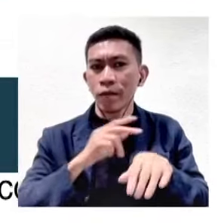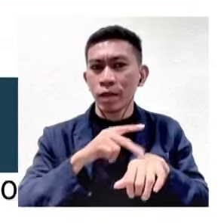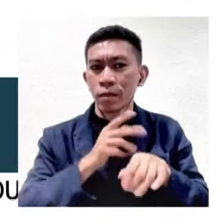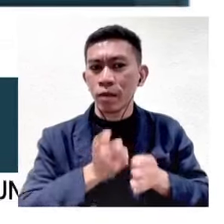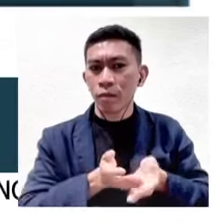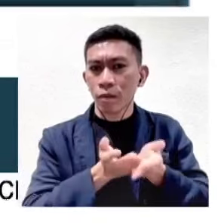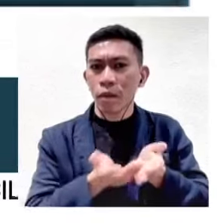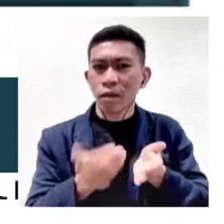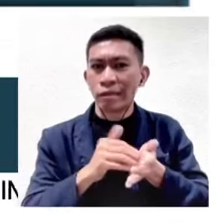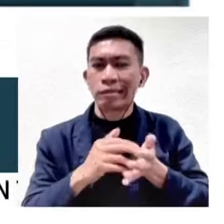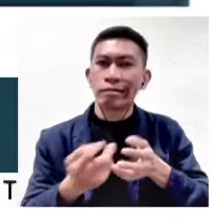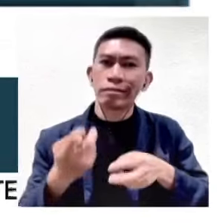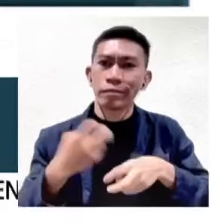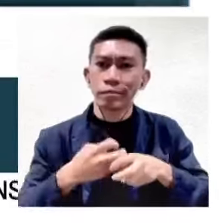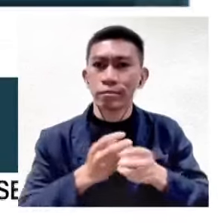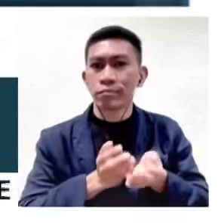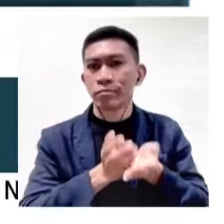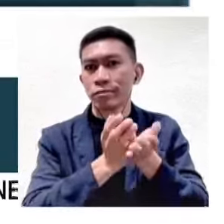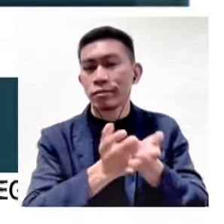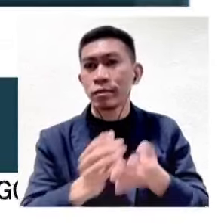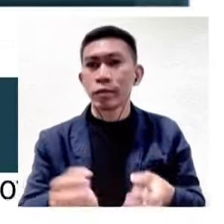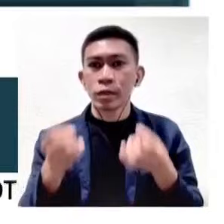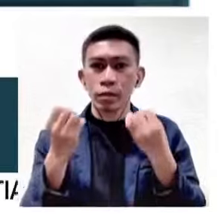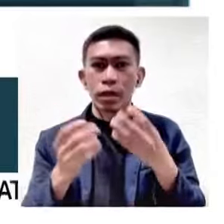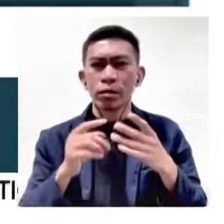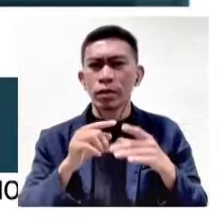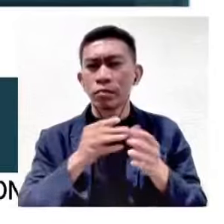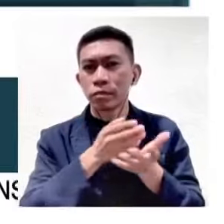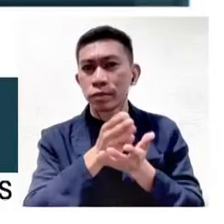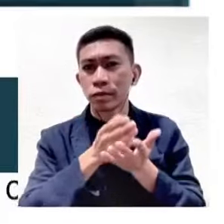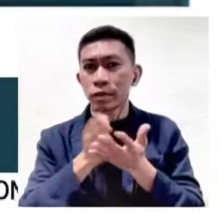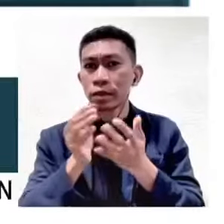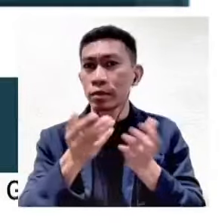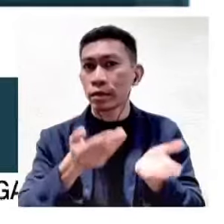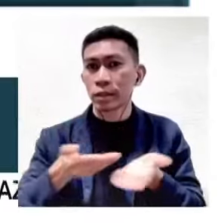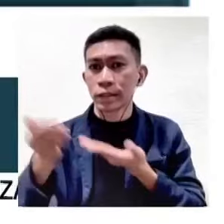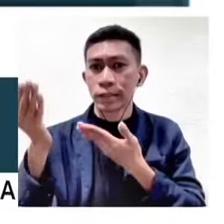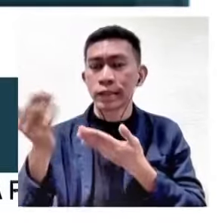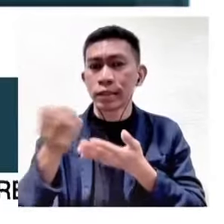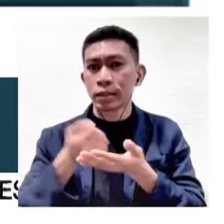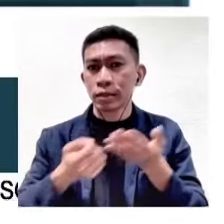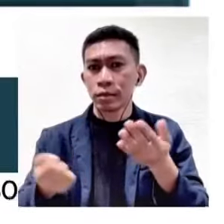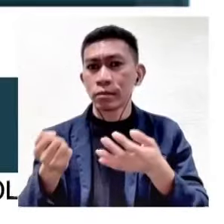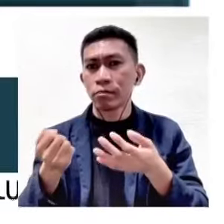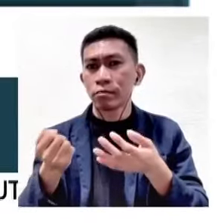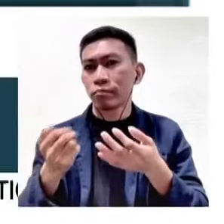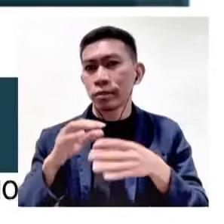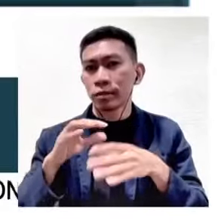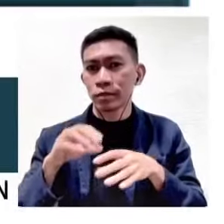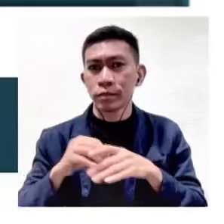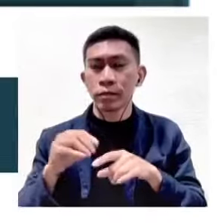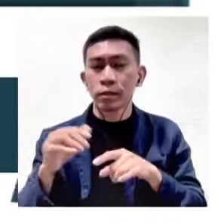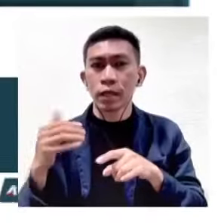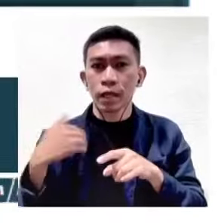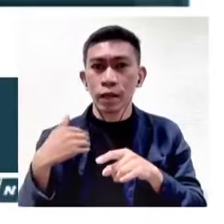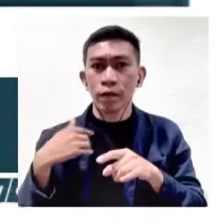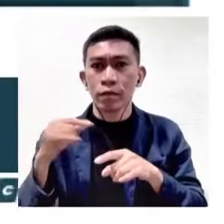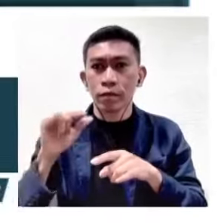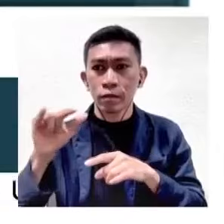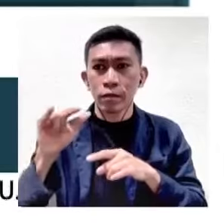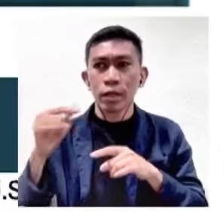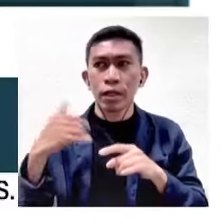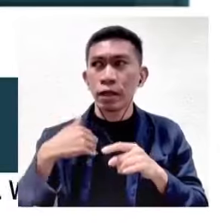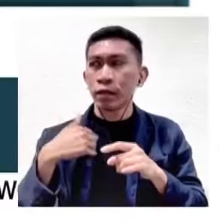this happens. There's a lot of ways to deliver supplies and personnel. You know, there are aircraft, there are helicopters. You